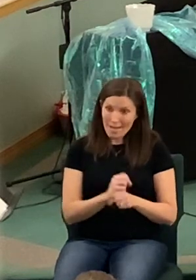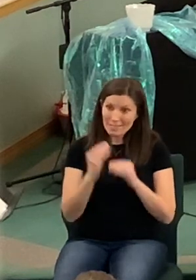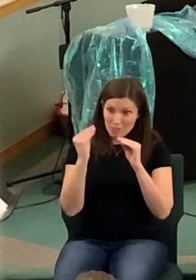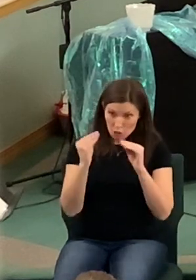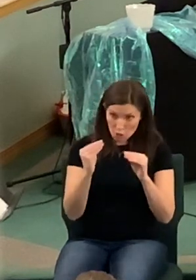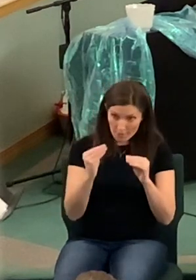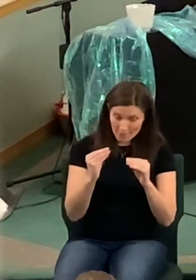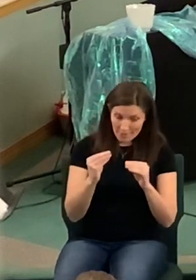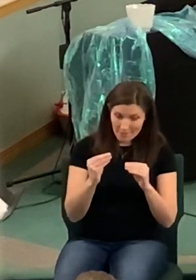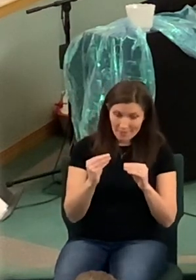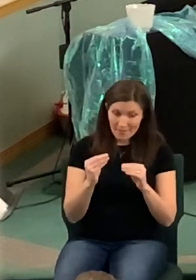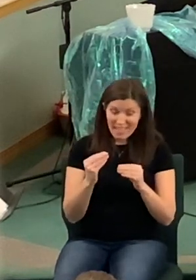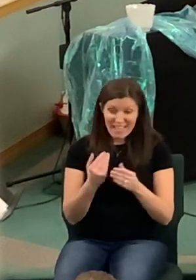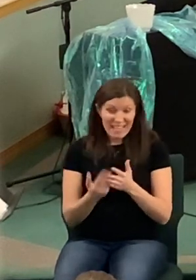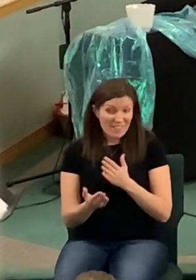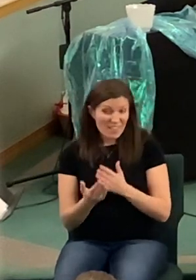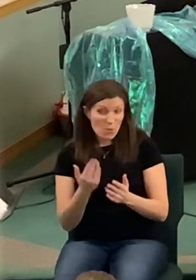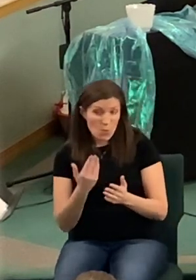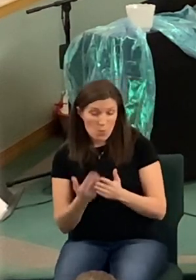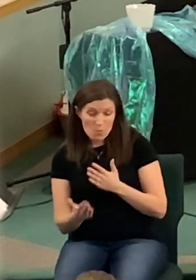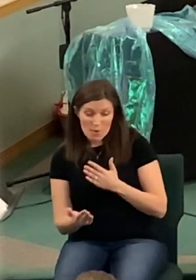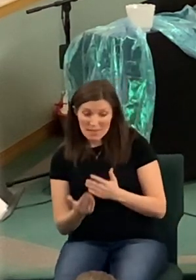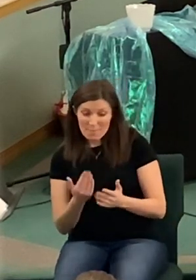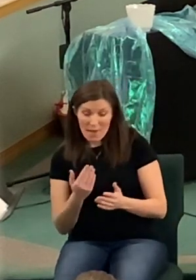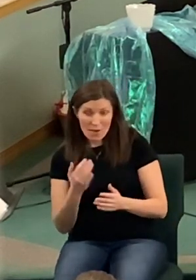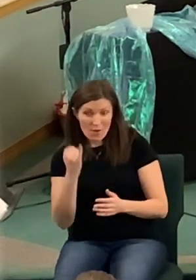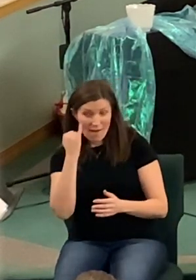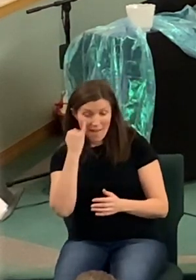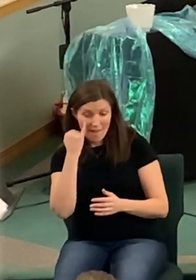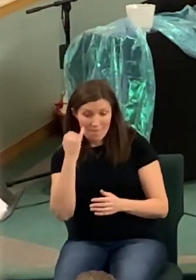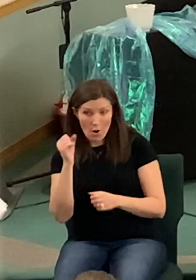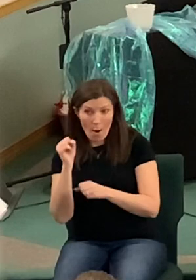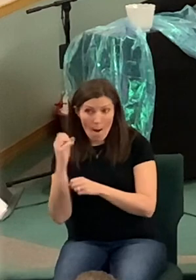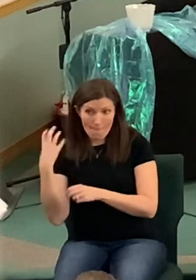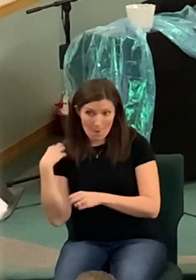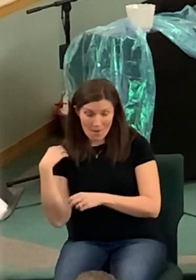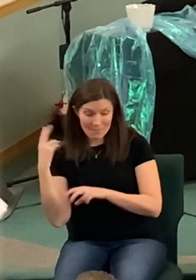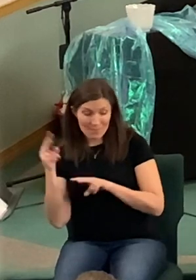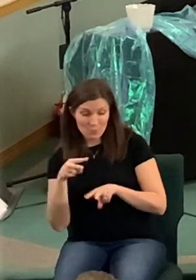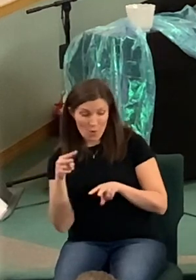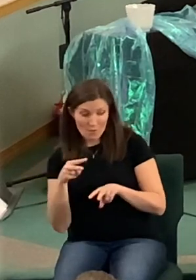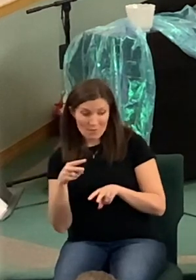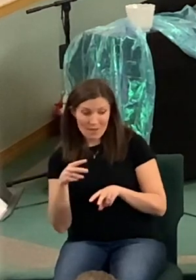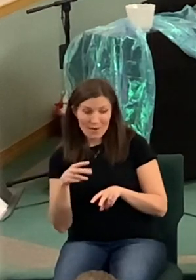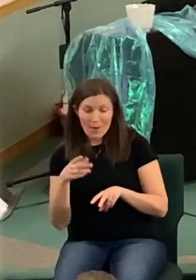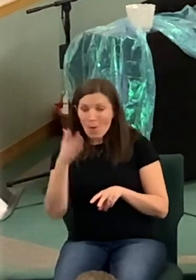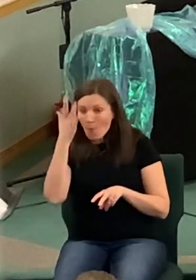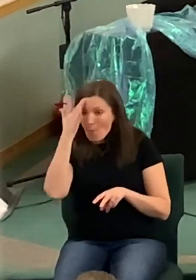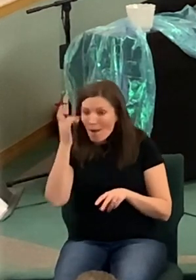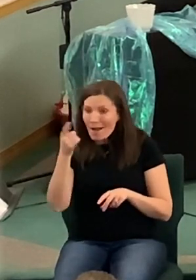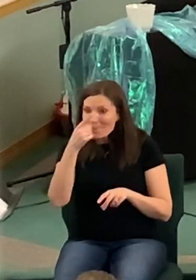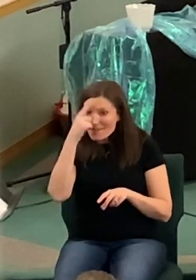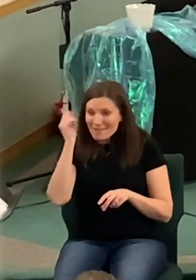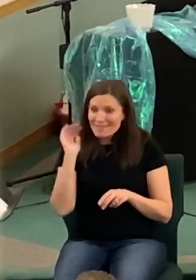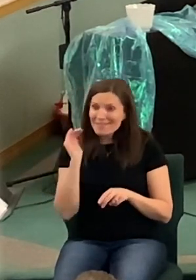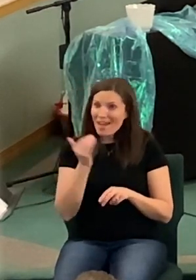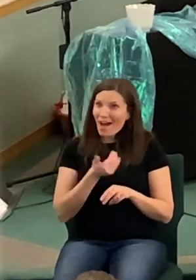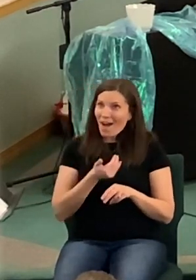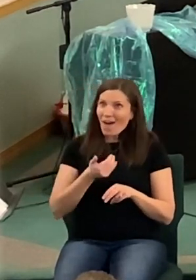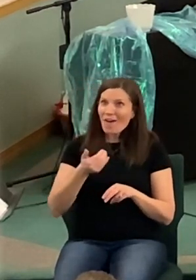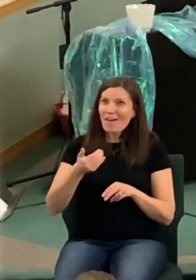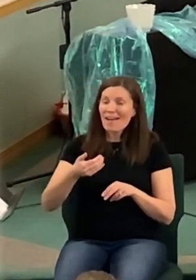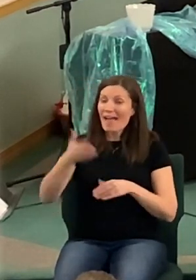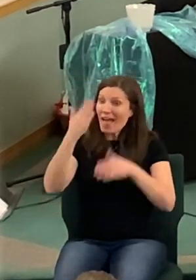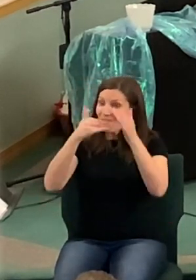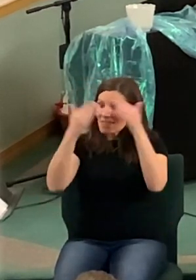when we're not being watched by our earthly boss, because we are always being watched by our heavenly